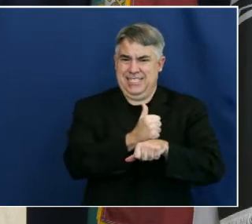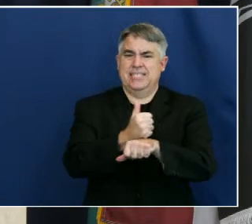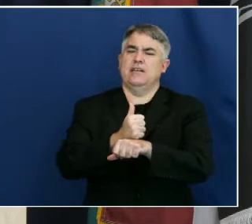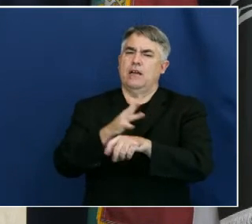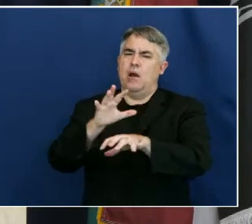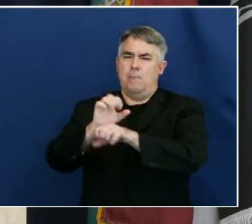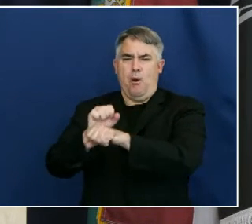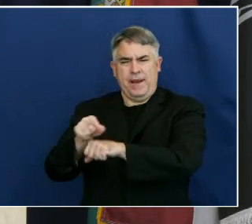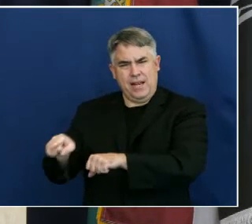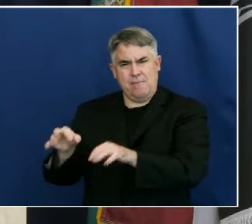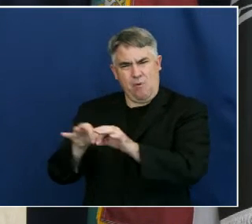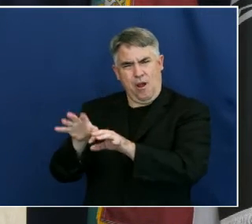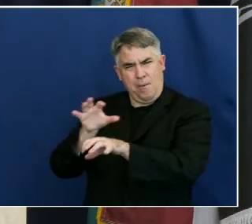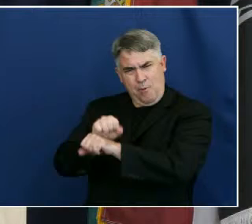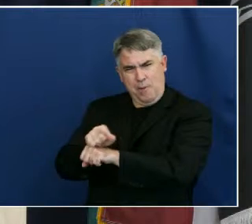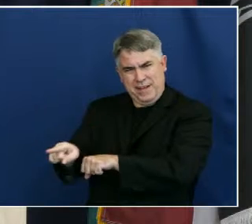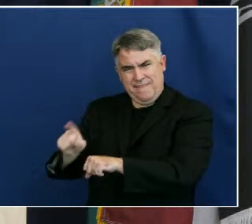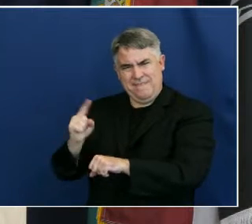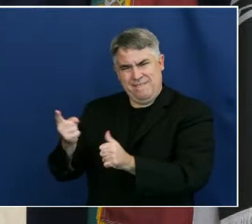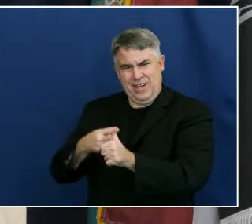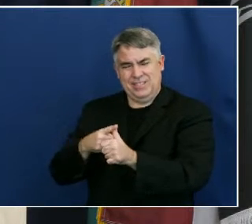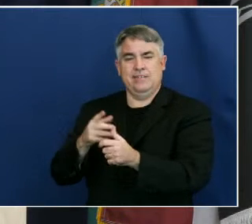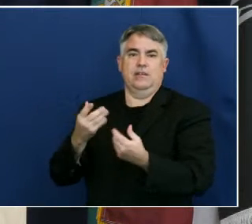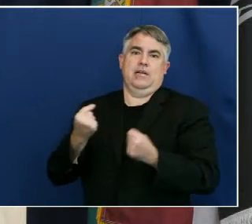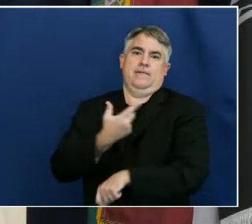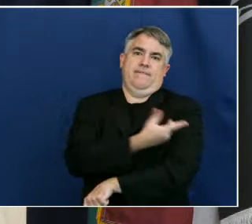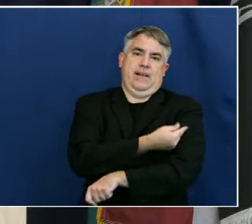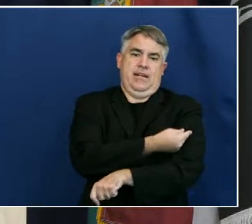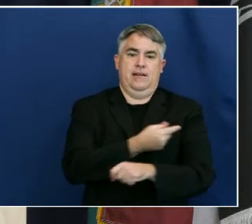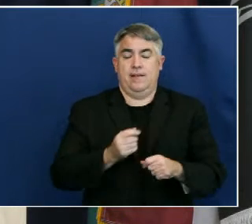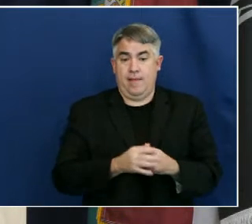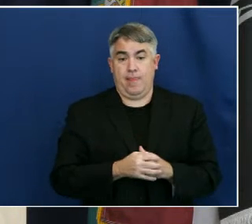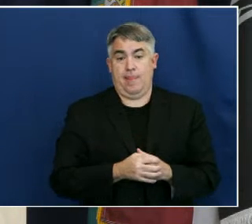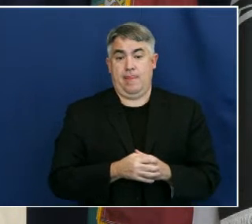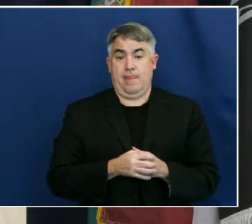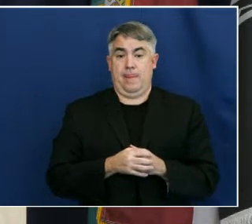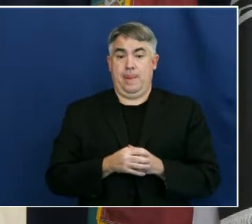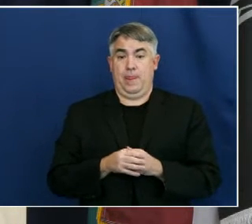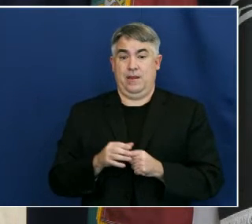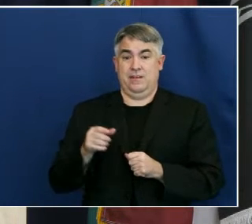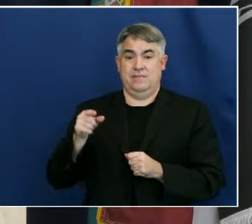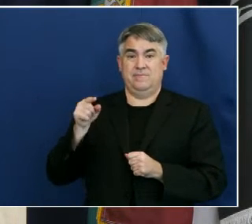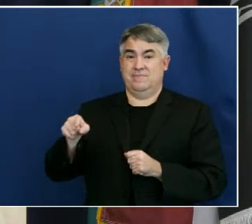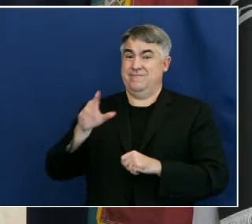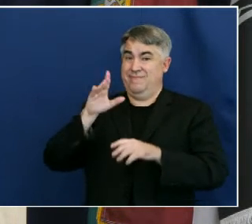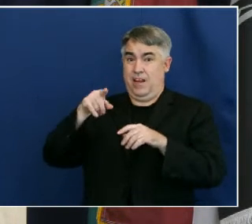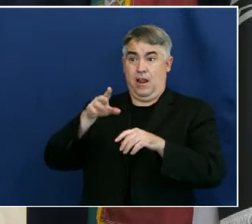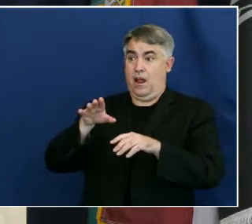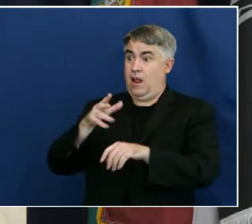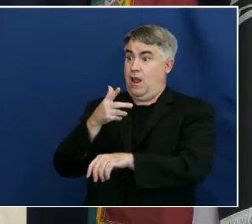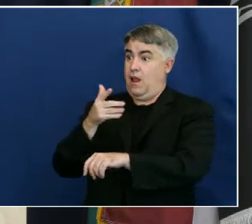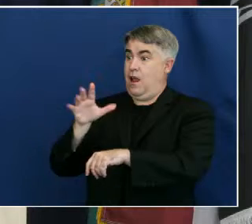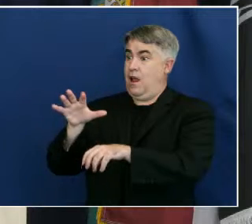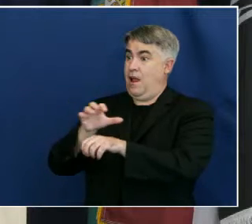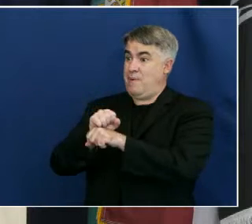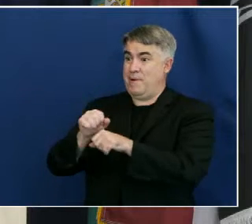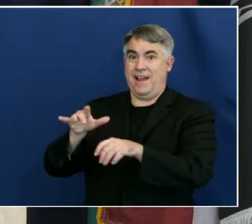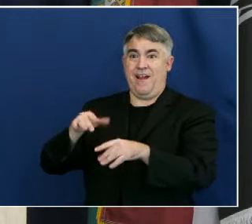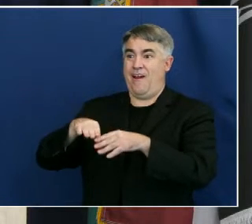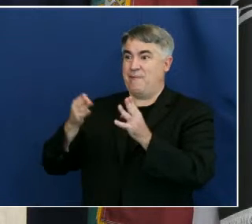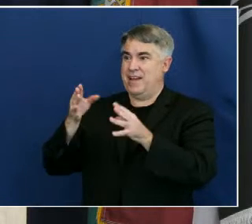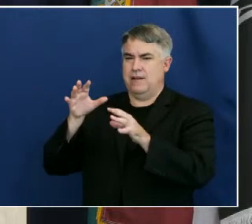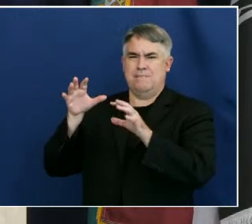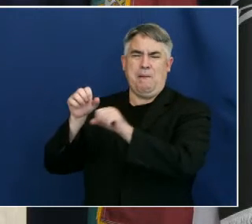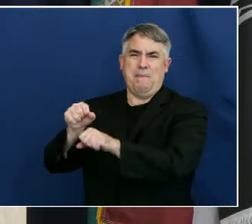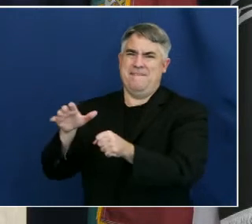them available for the next week or 2 weeks, they will probably be immediately gone. And so we will fight to get as many as we can. When we